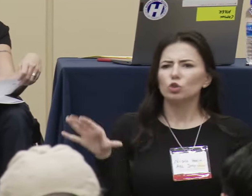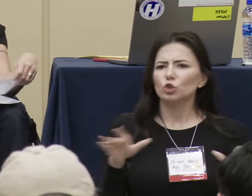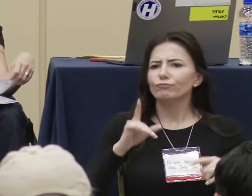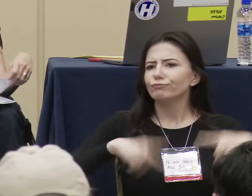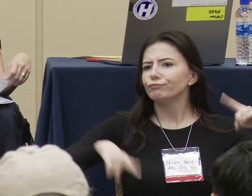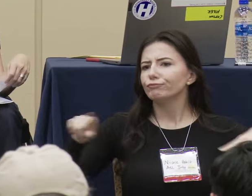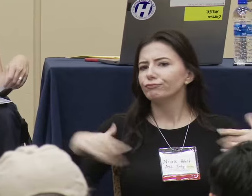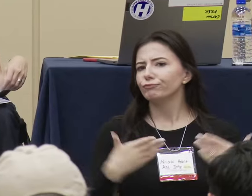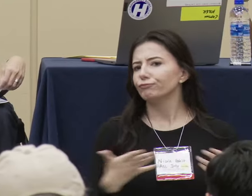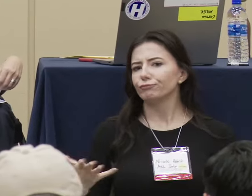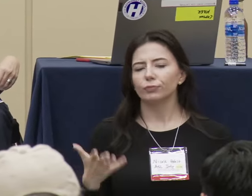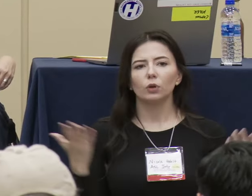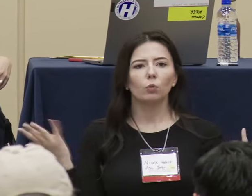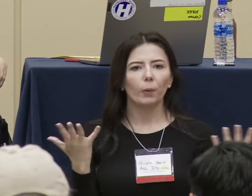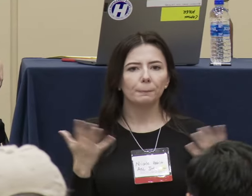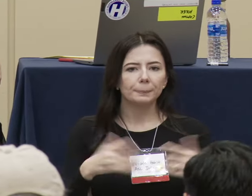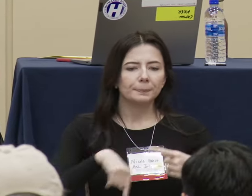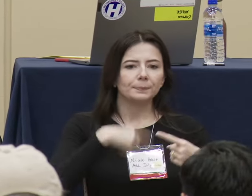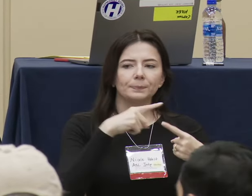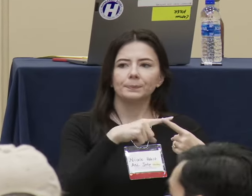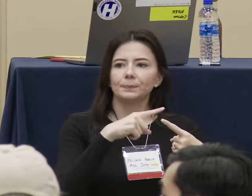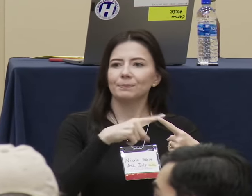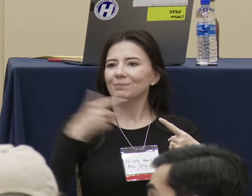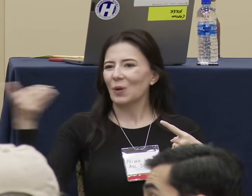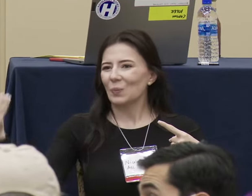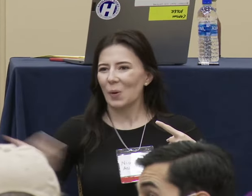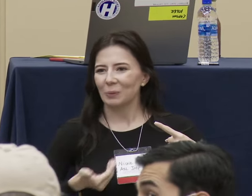things. One is, welcome.